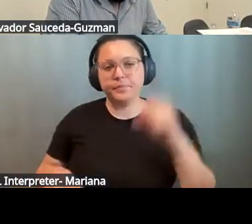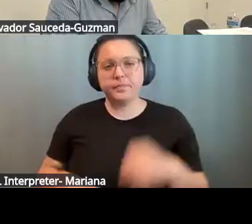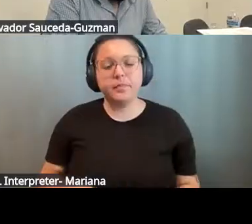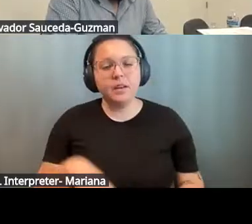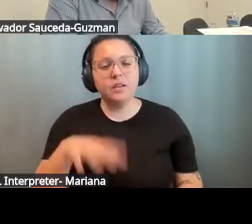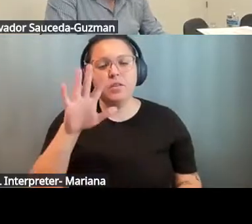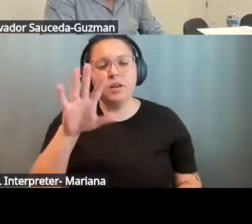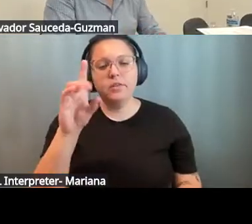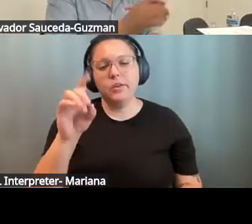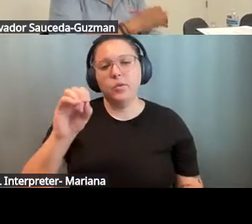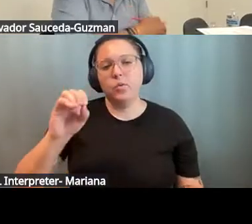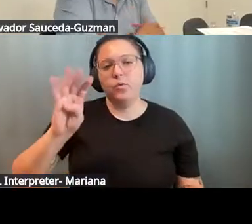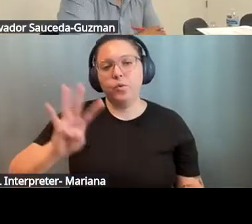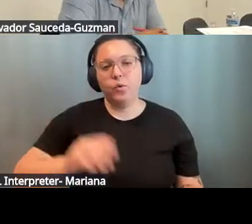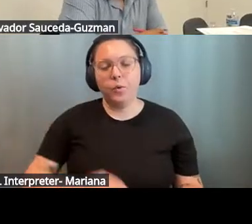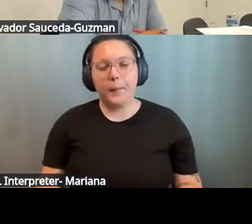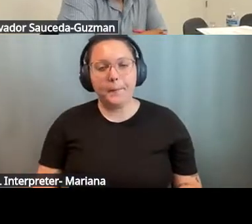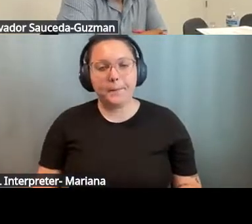5D04,